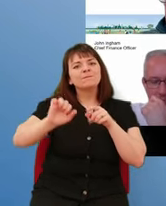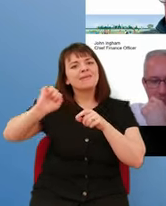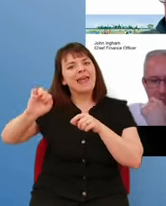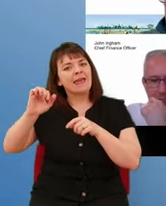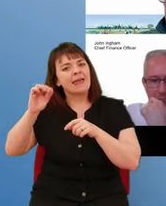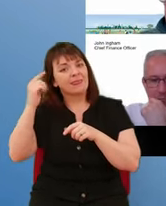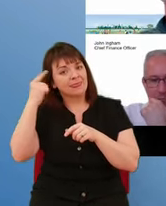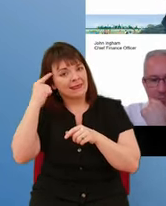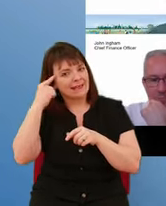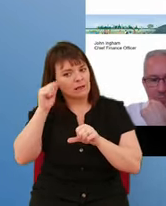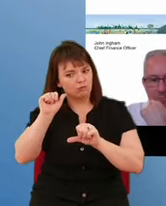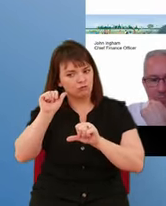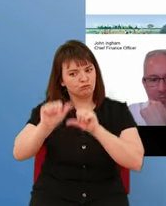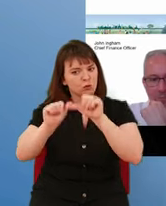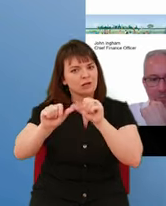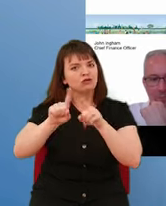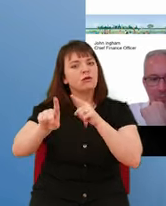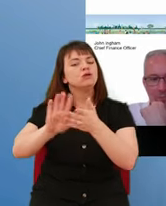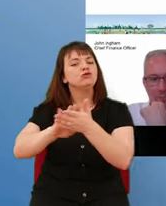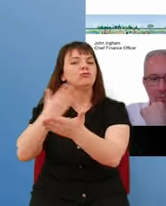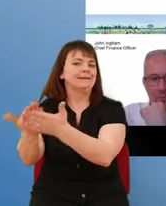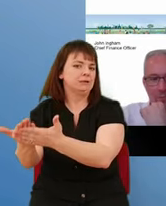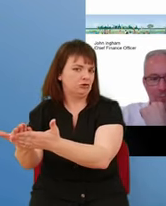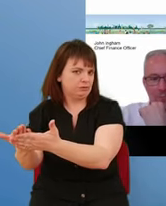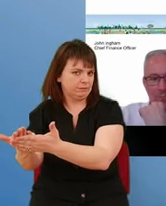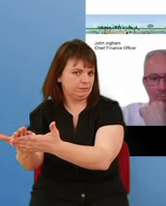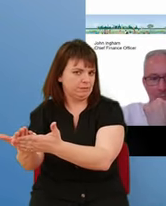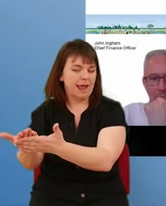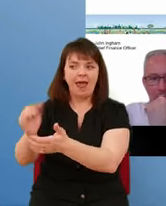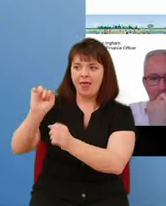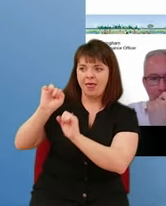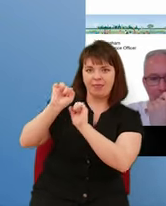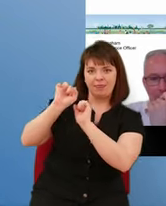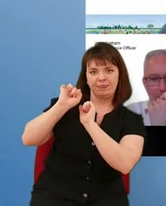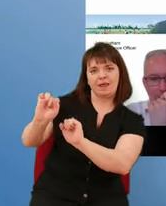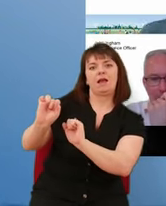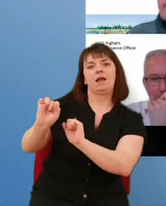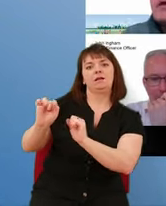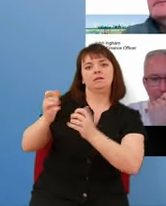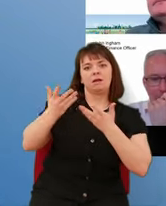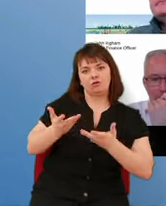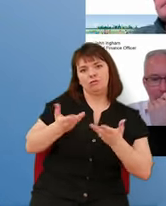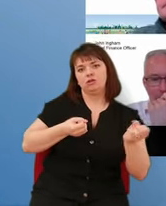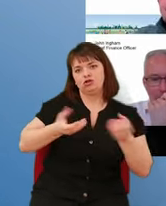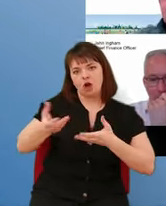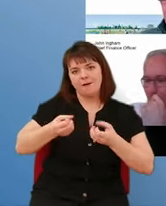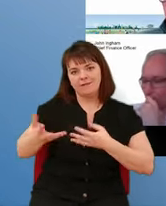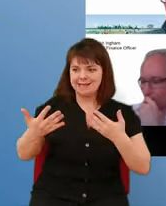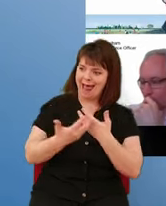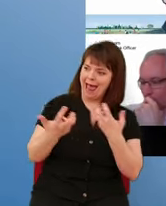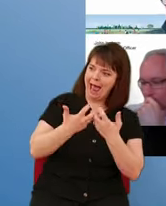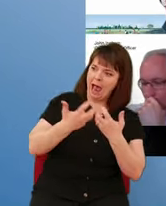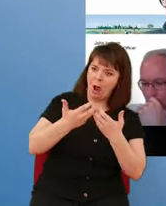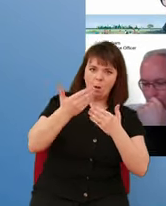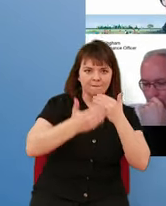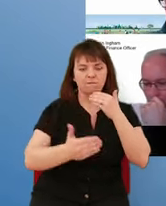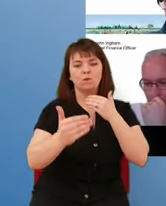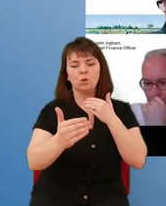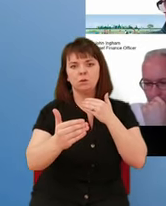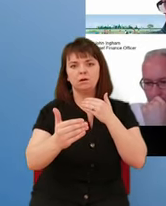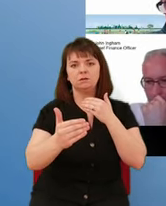It's a bit of a step change for us to only be asking to commission the services that are currently looking at and that are being funded.